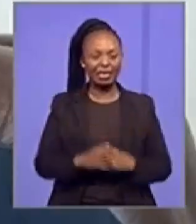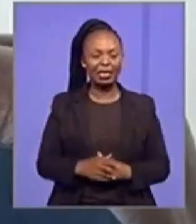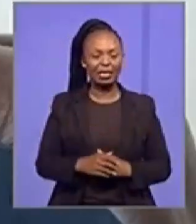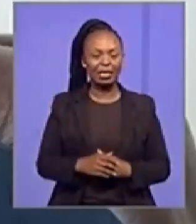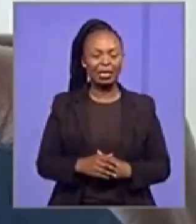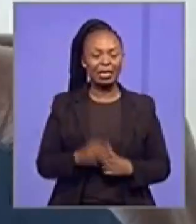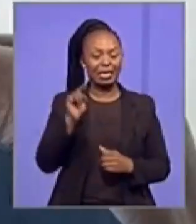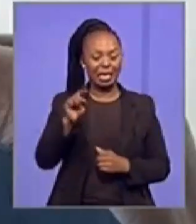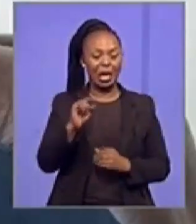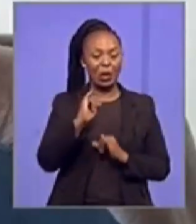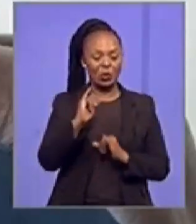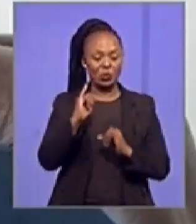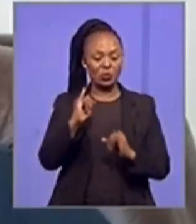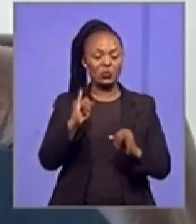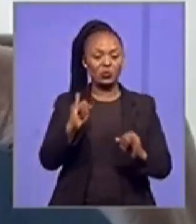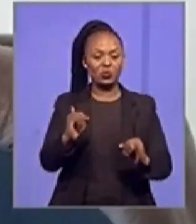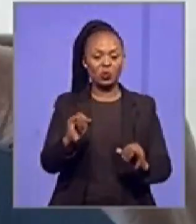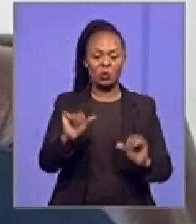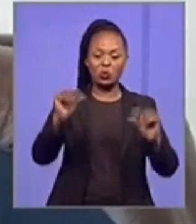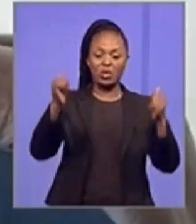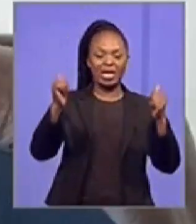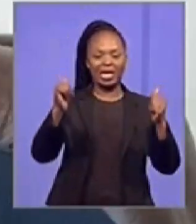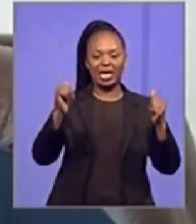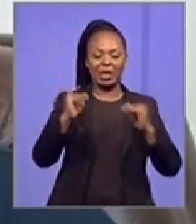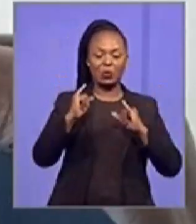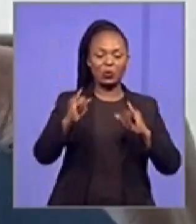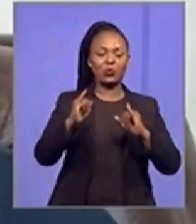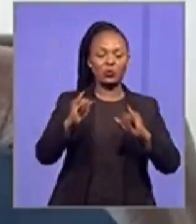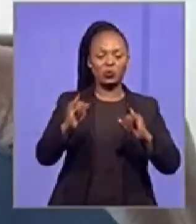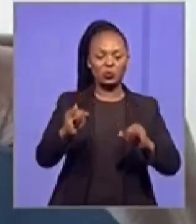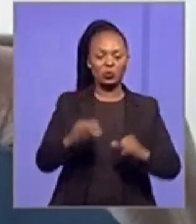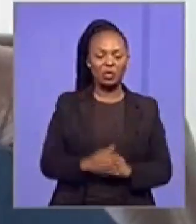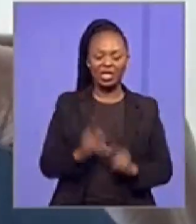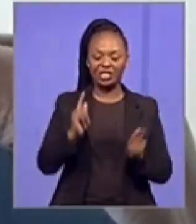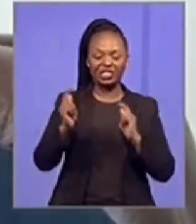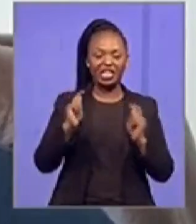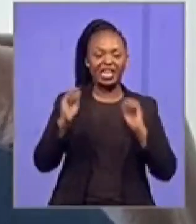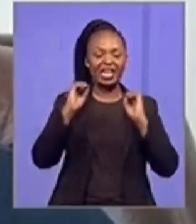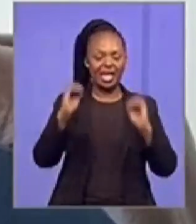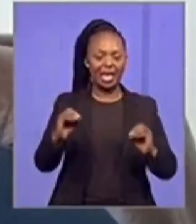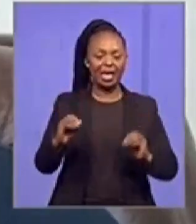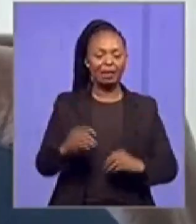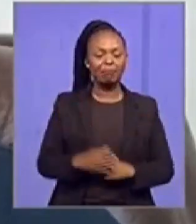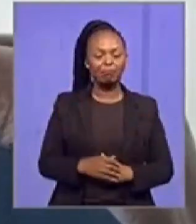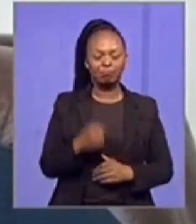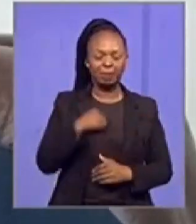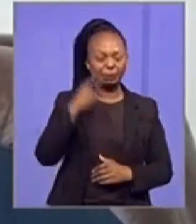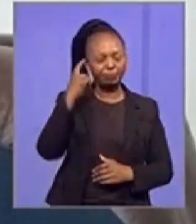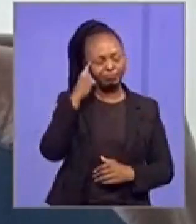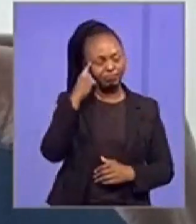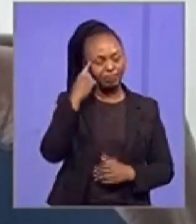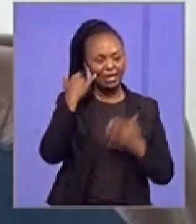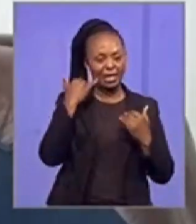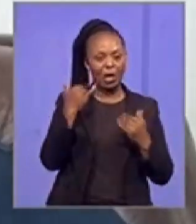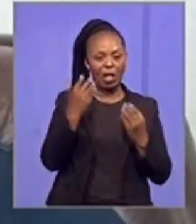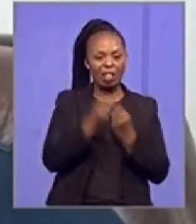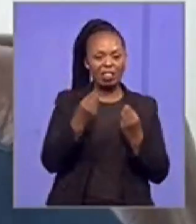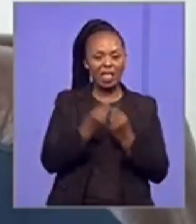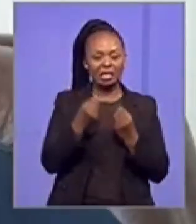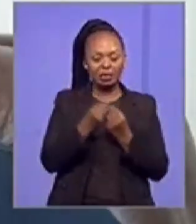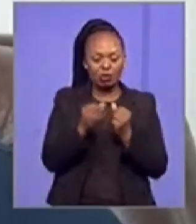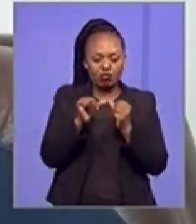ya maemo a ileng hore a se maemo a ile a fetoha. Ho ya ka nna dilo di tla nne di